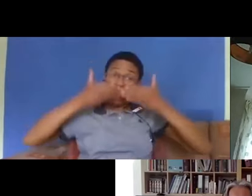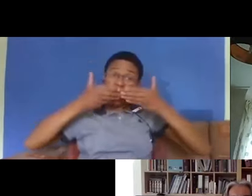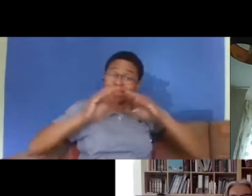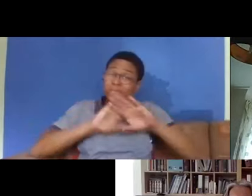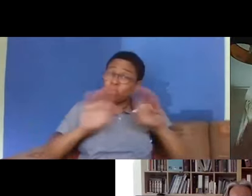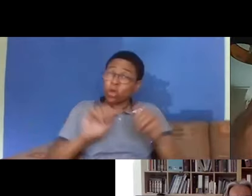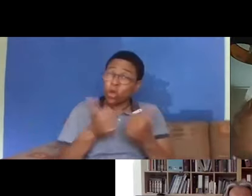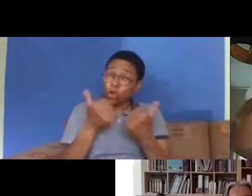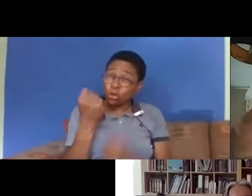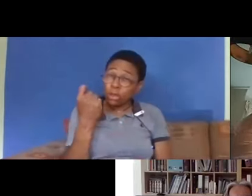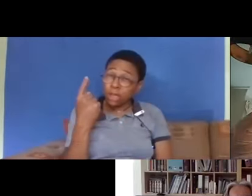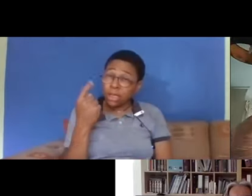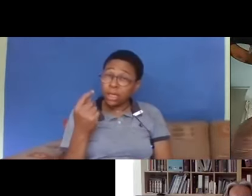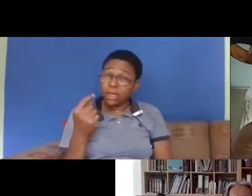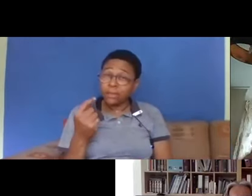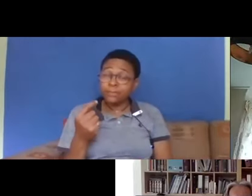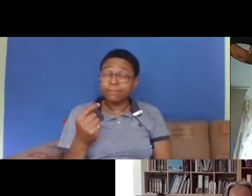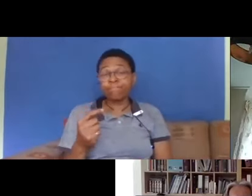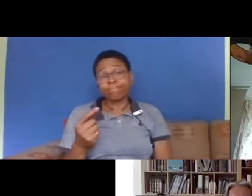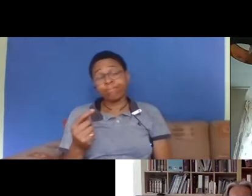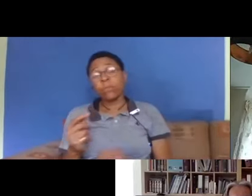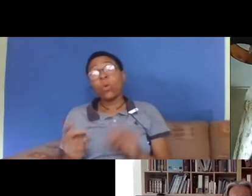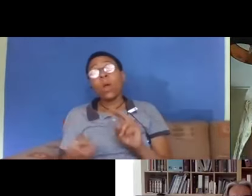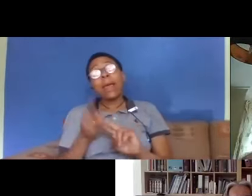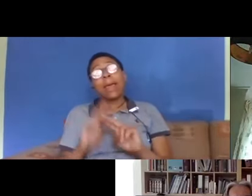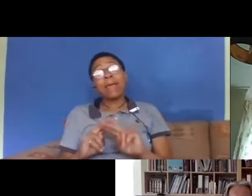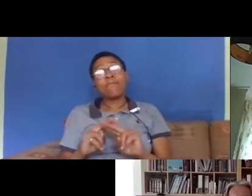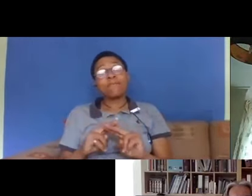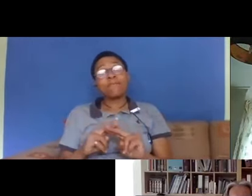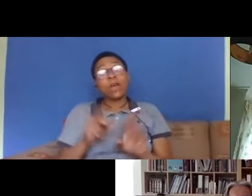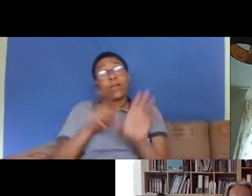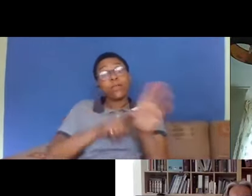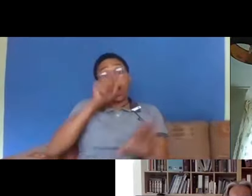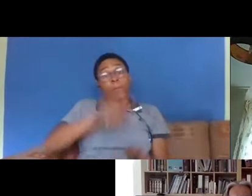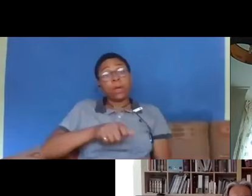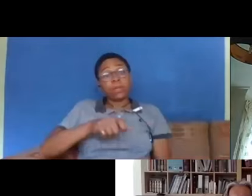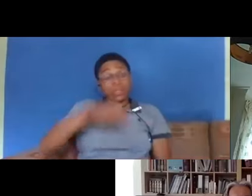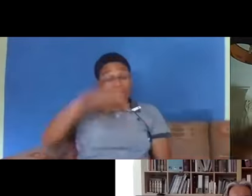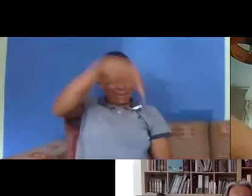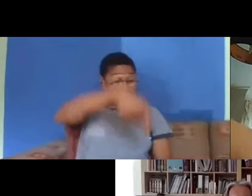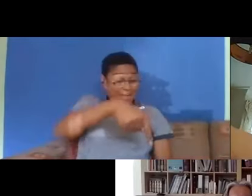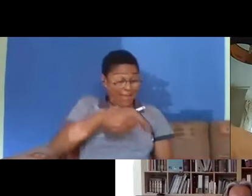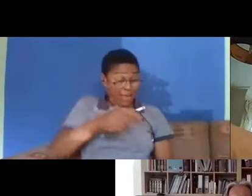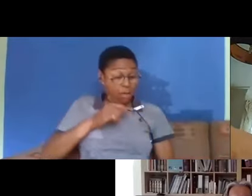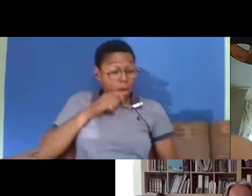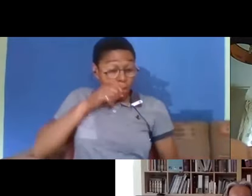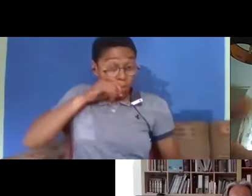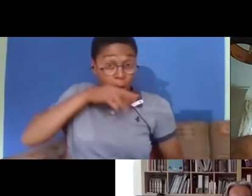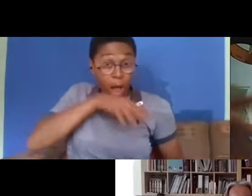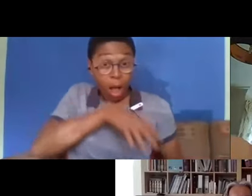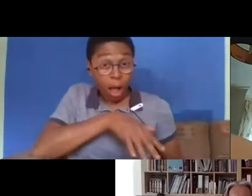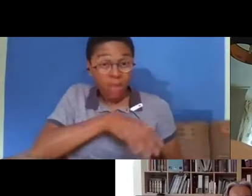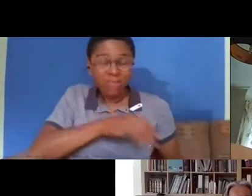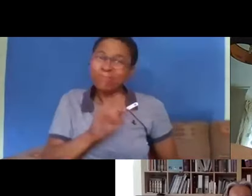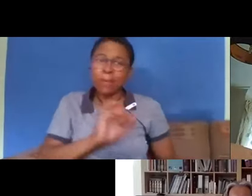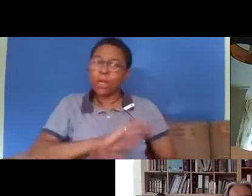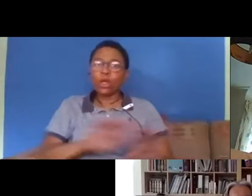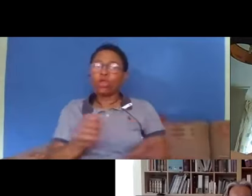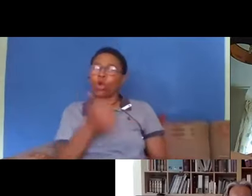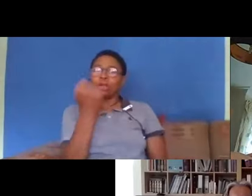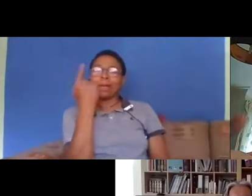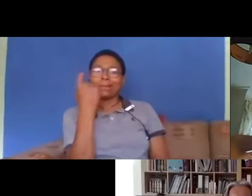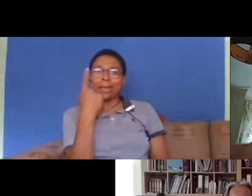to them. If they're right underneath you, then it is. But if as long as they're sort of a meter away